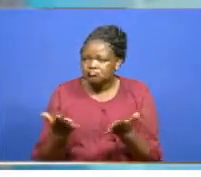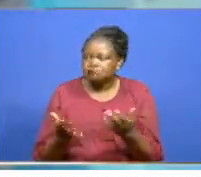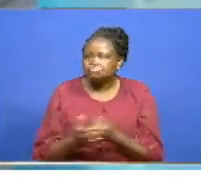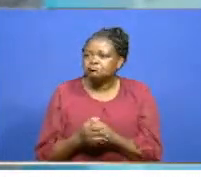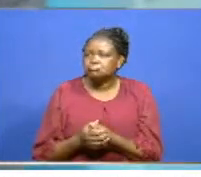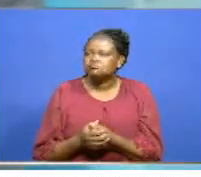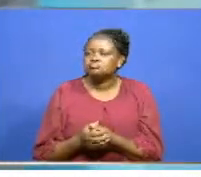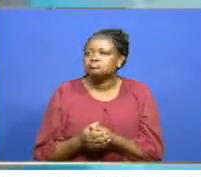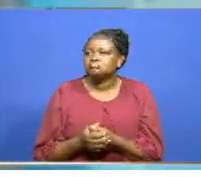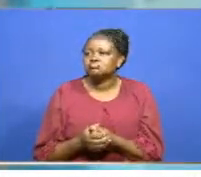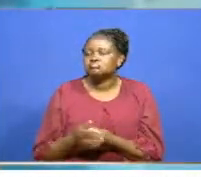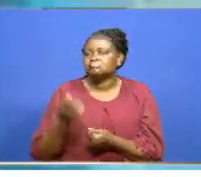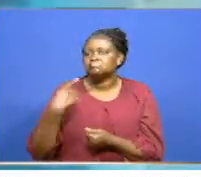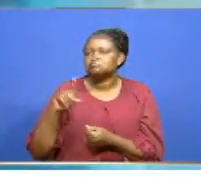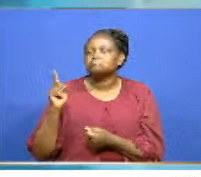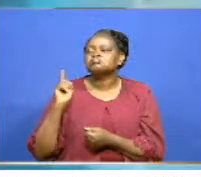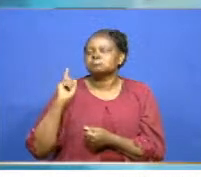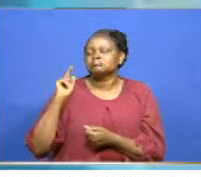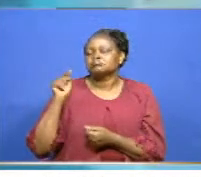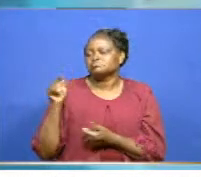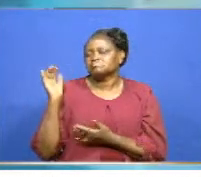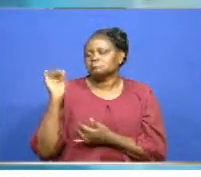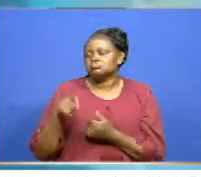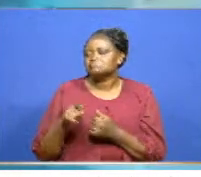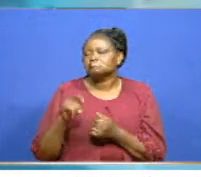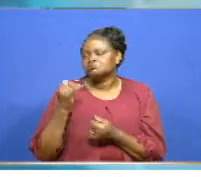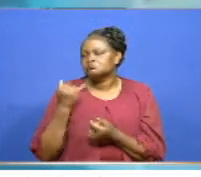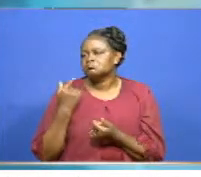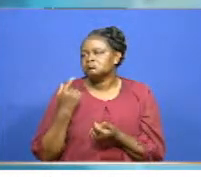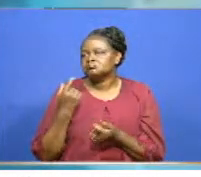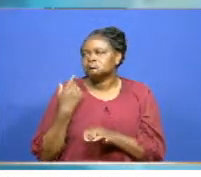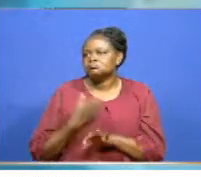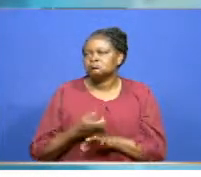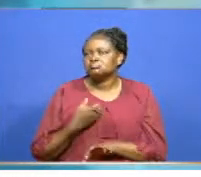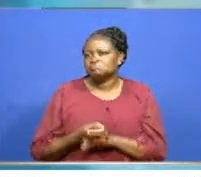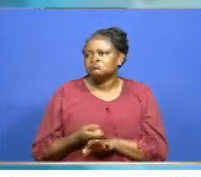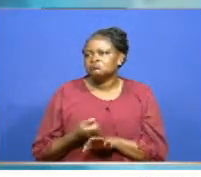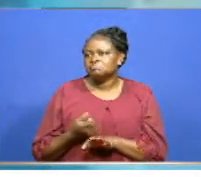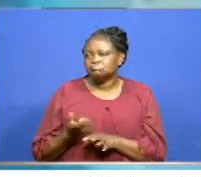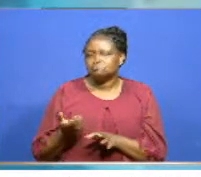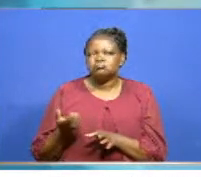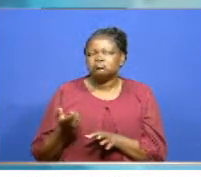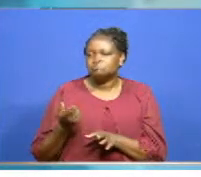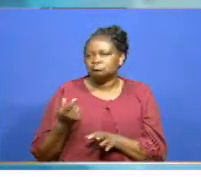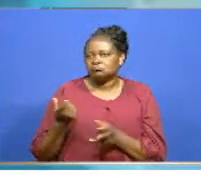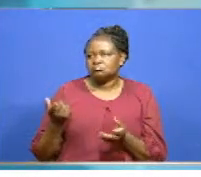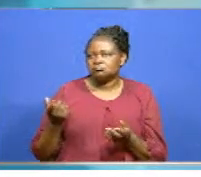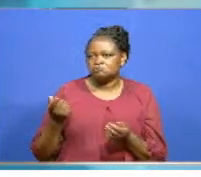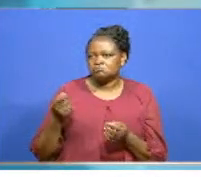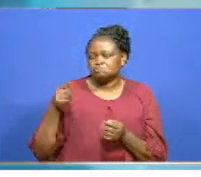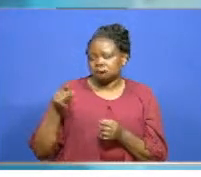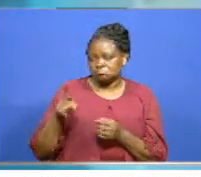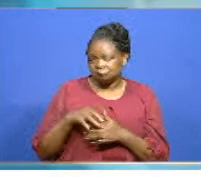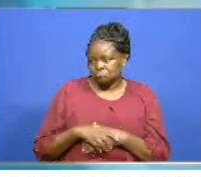and you are right, I can predict that. Why it is very difficult to call it in Matungu. In that matrix, you may not